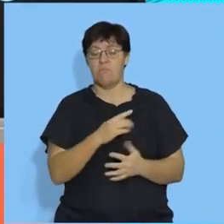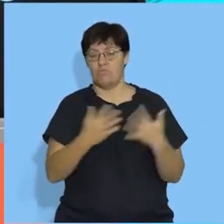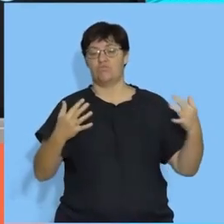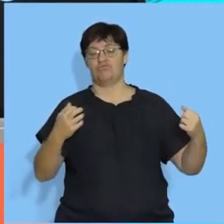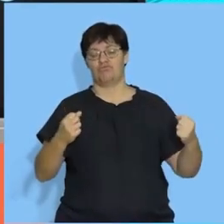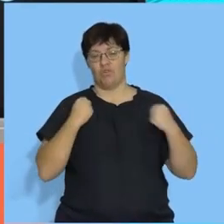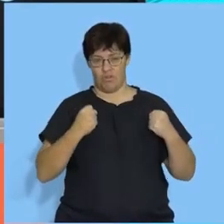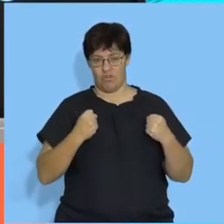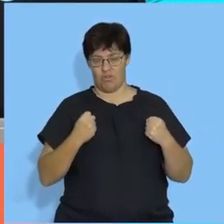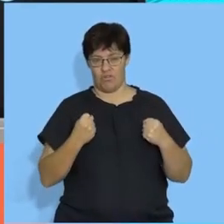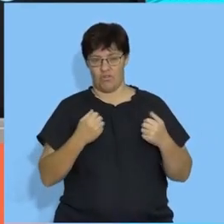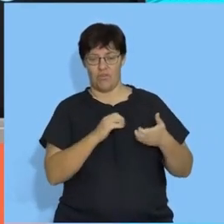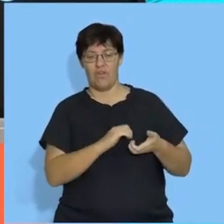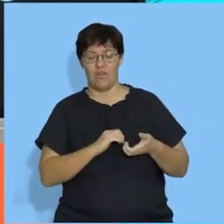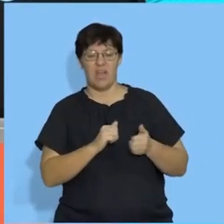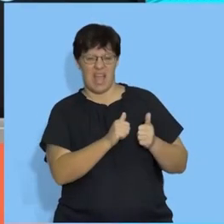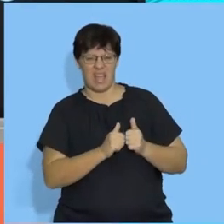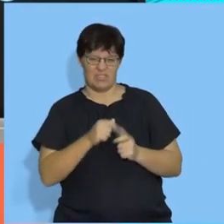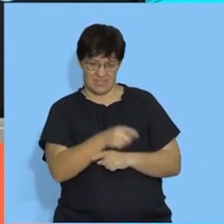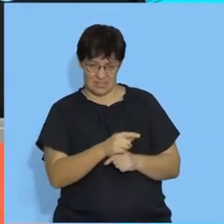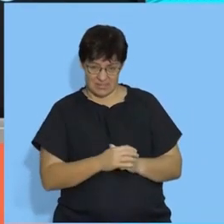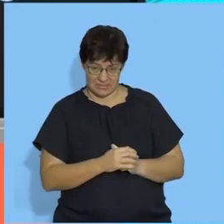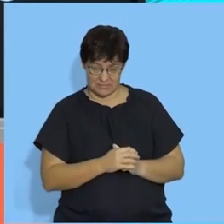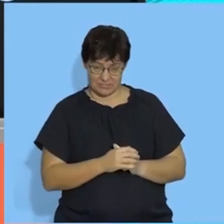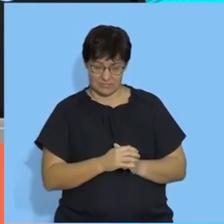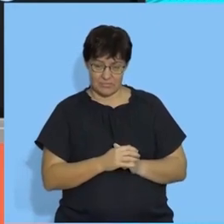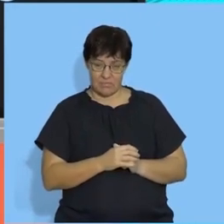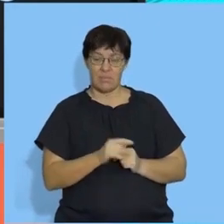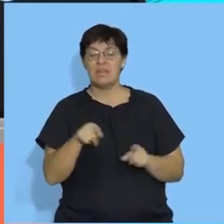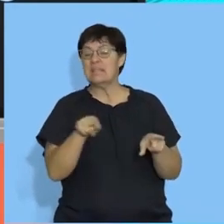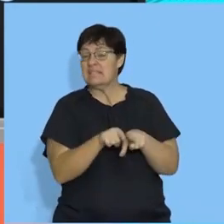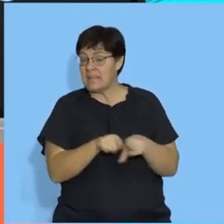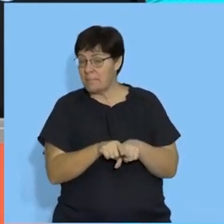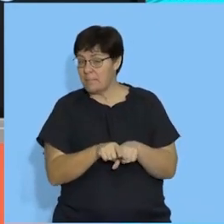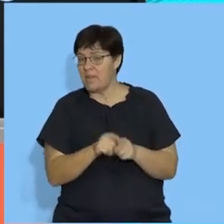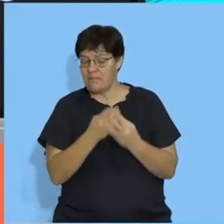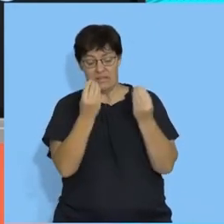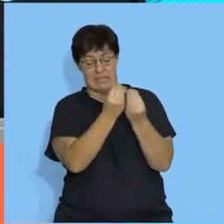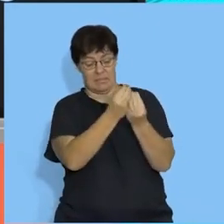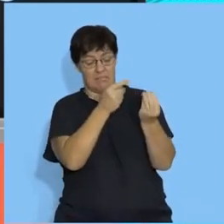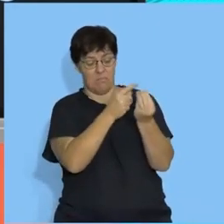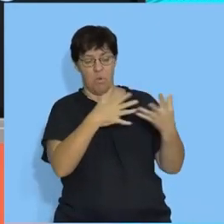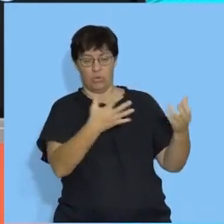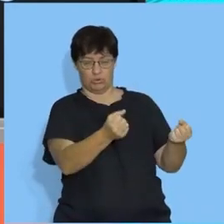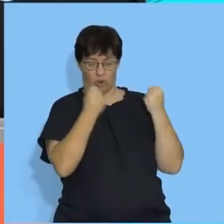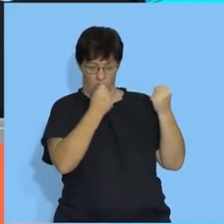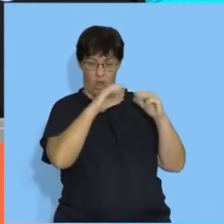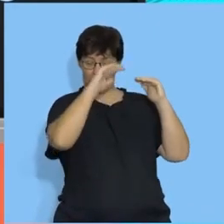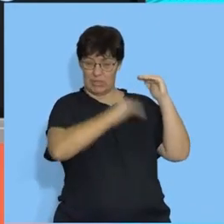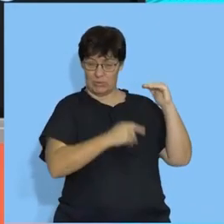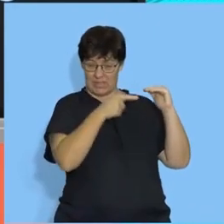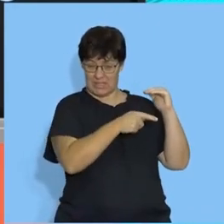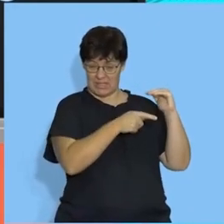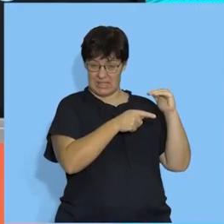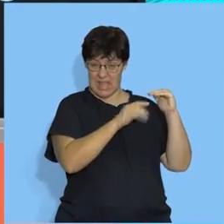agent, okay? So on the same note, we are saying that if a substance is a stronger reducing agent, you can think of it